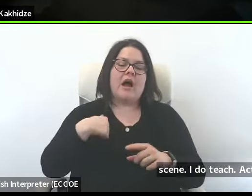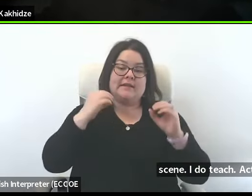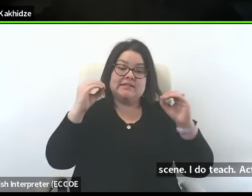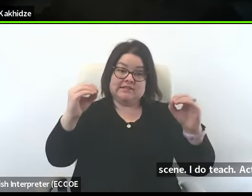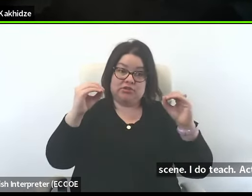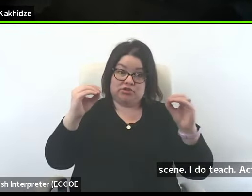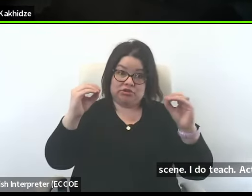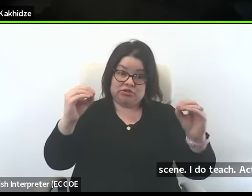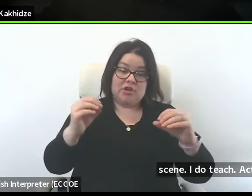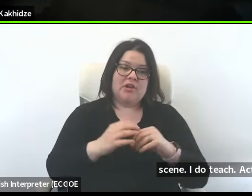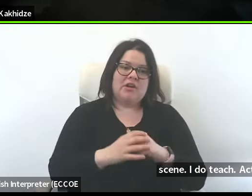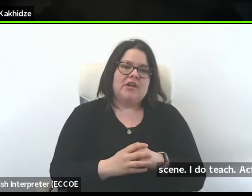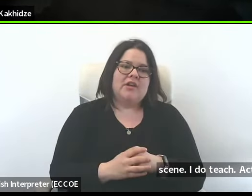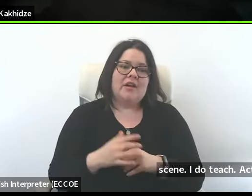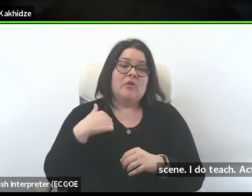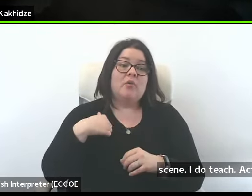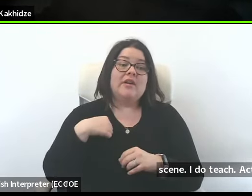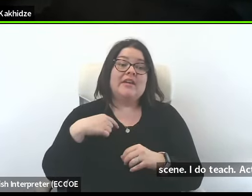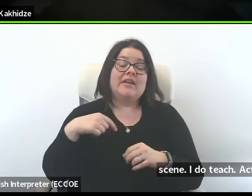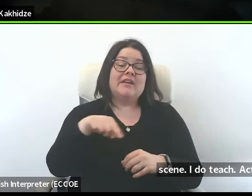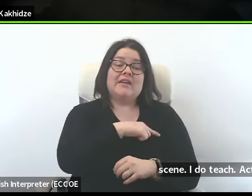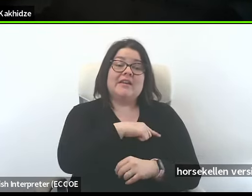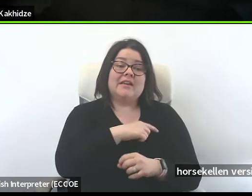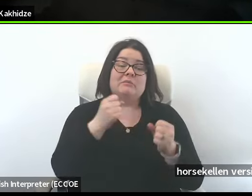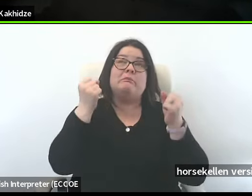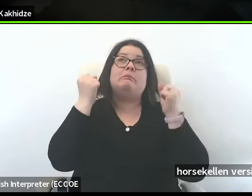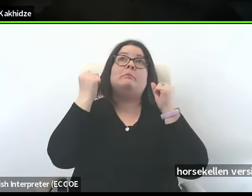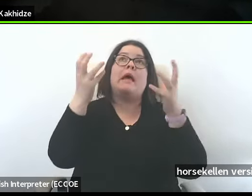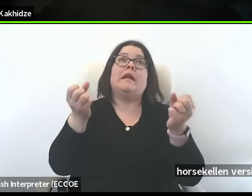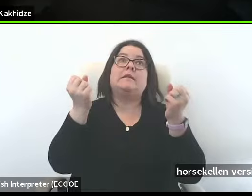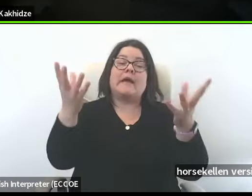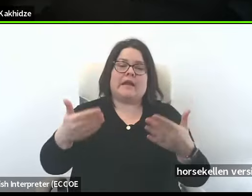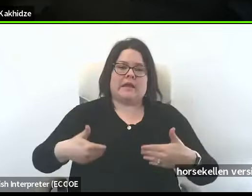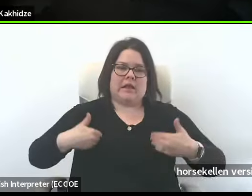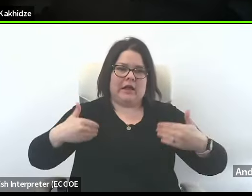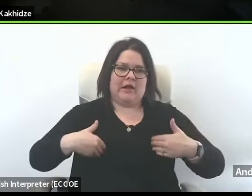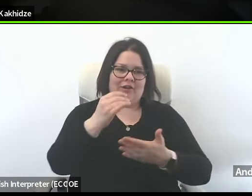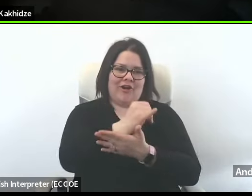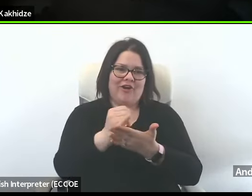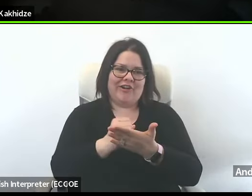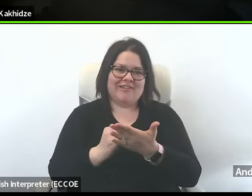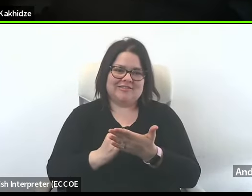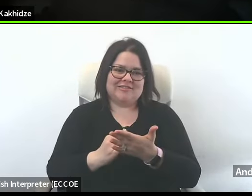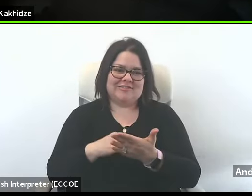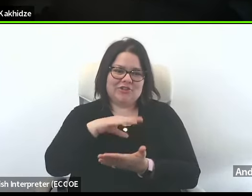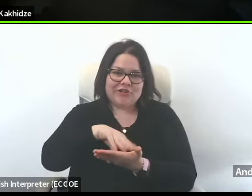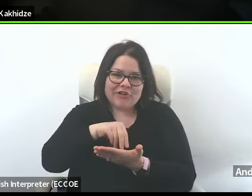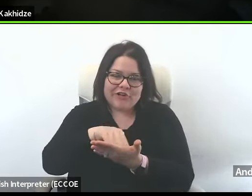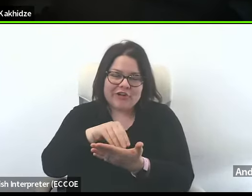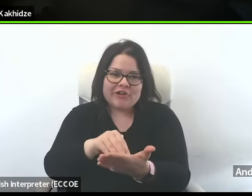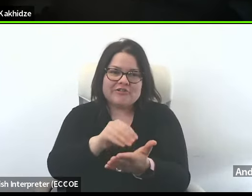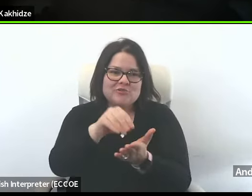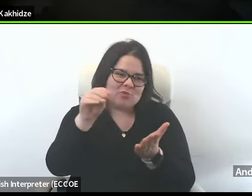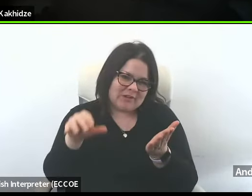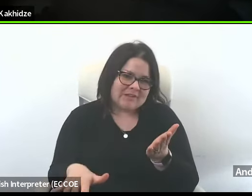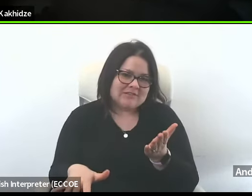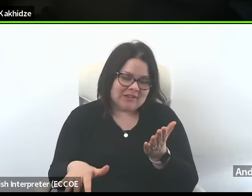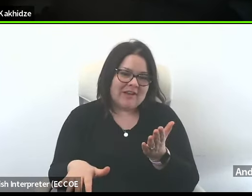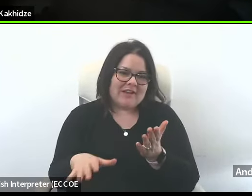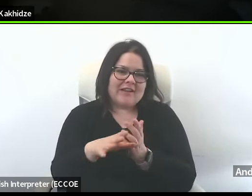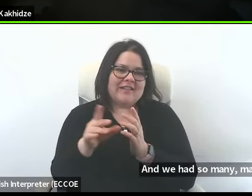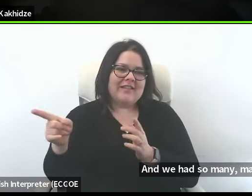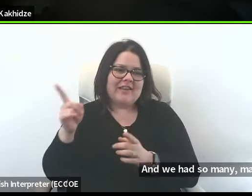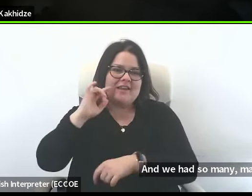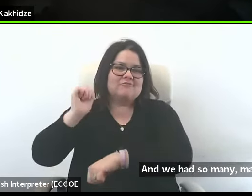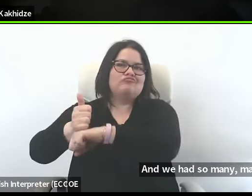had so many, many young artists growing, and in institutions as well were